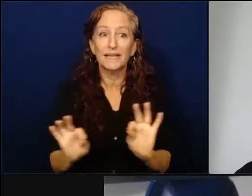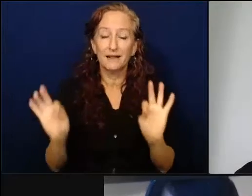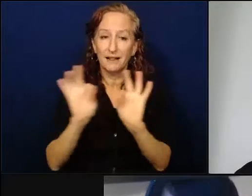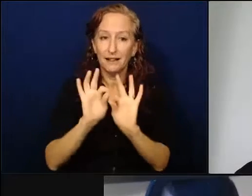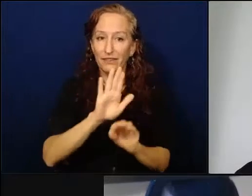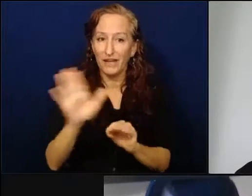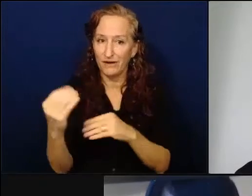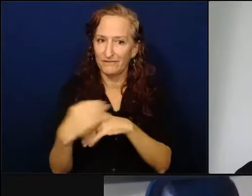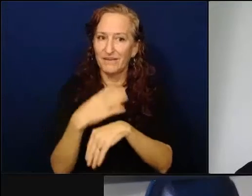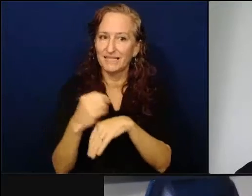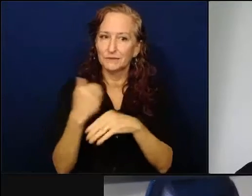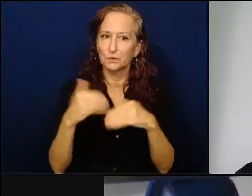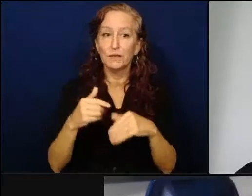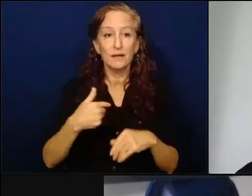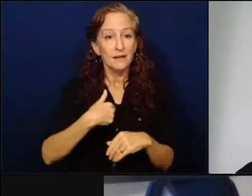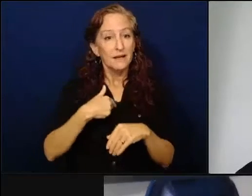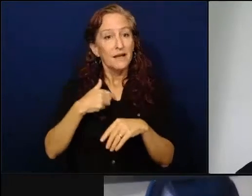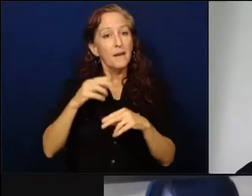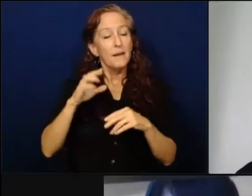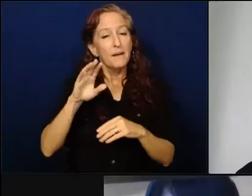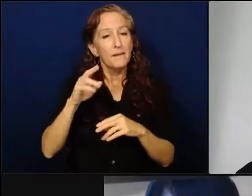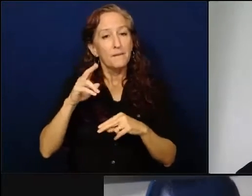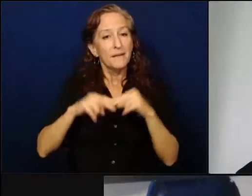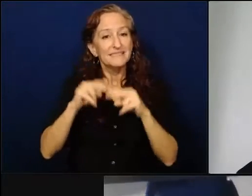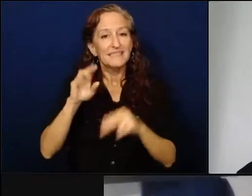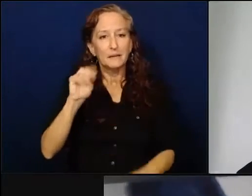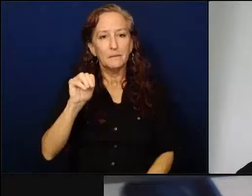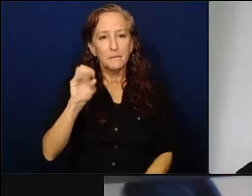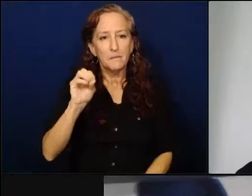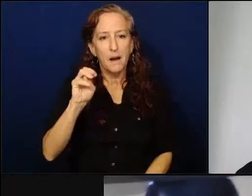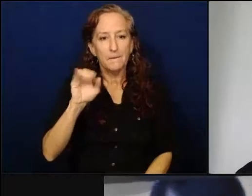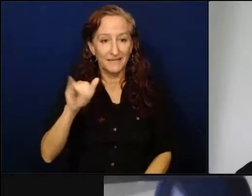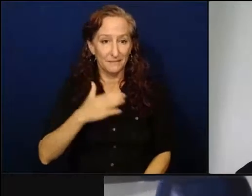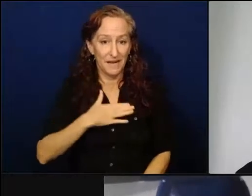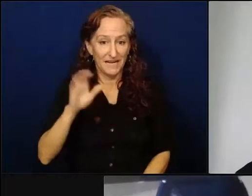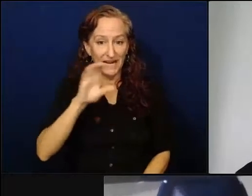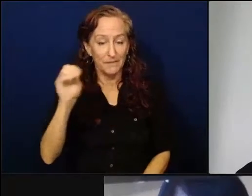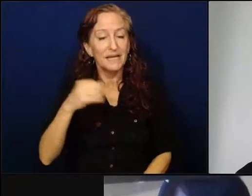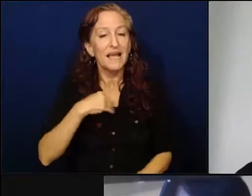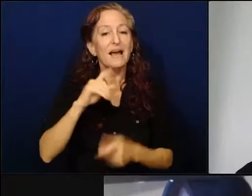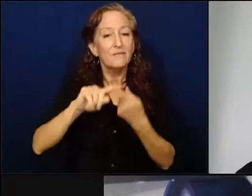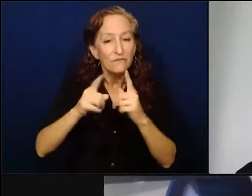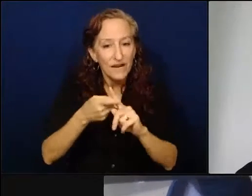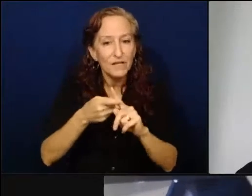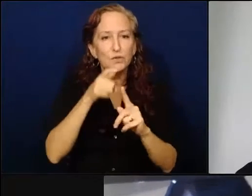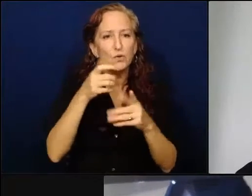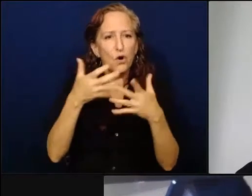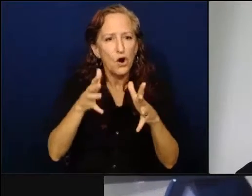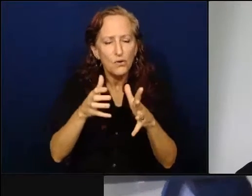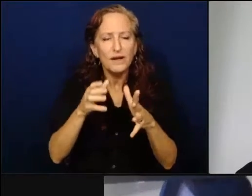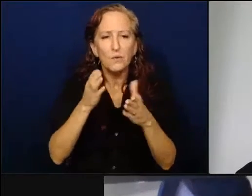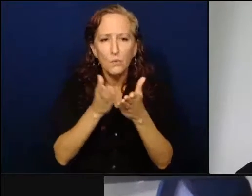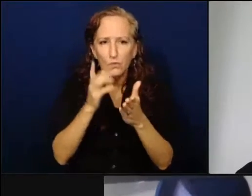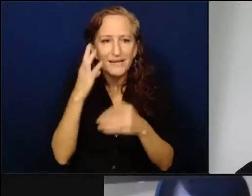Mommy, I had founder friends who were their companies were much more advanced and had gone through multiple rounds of funding